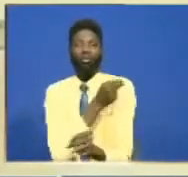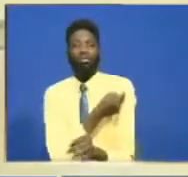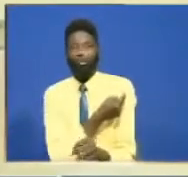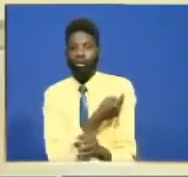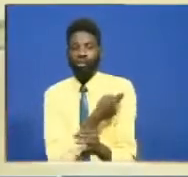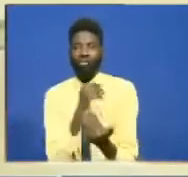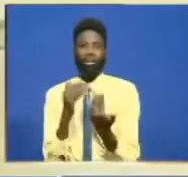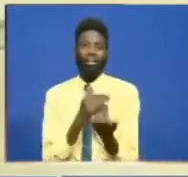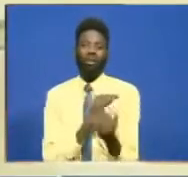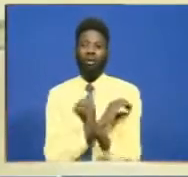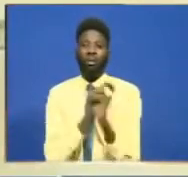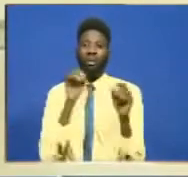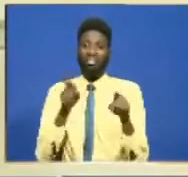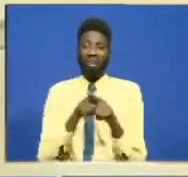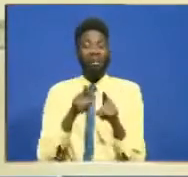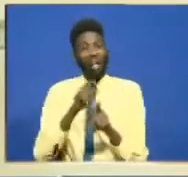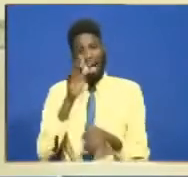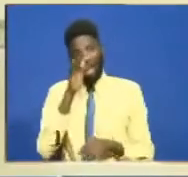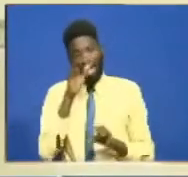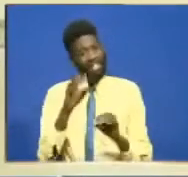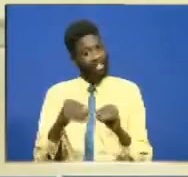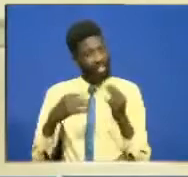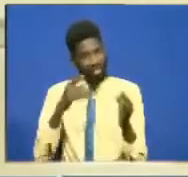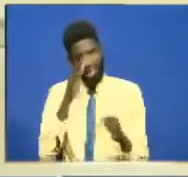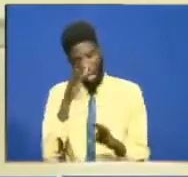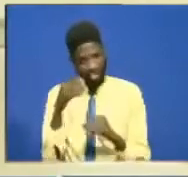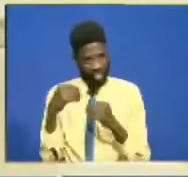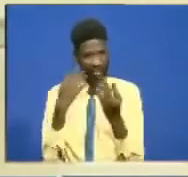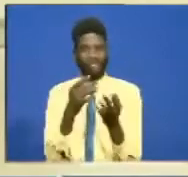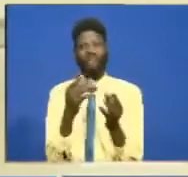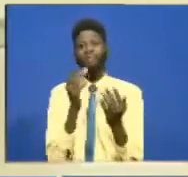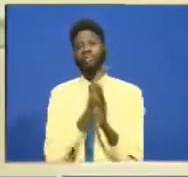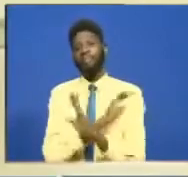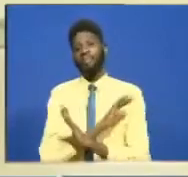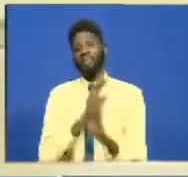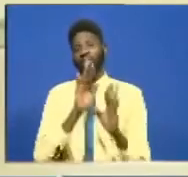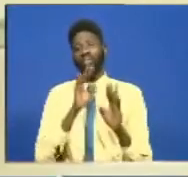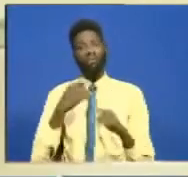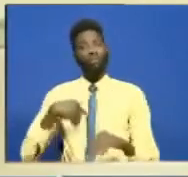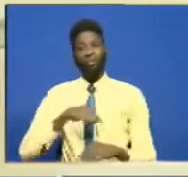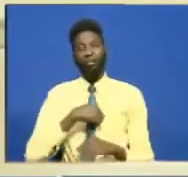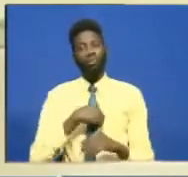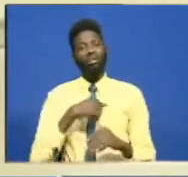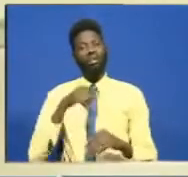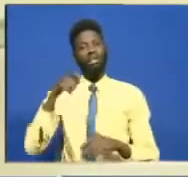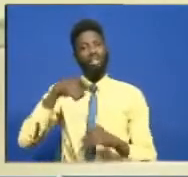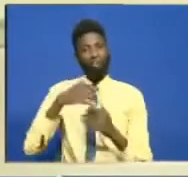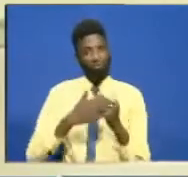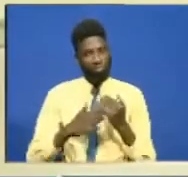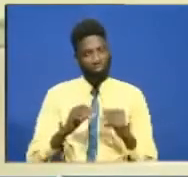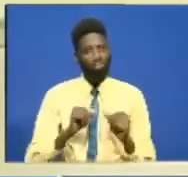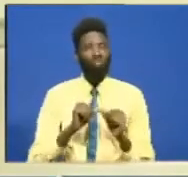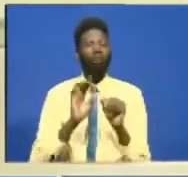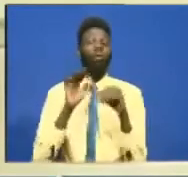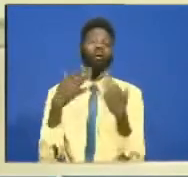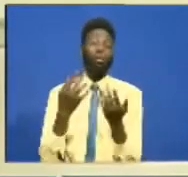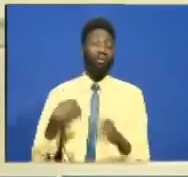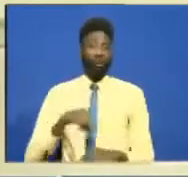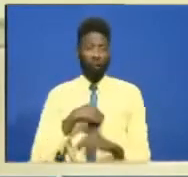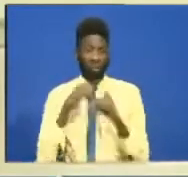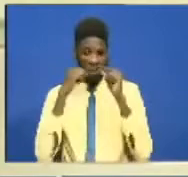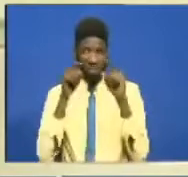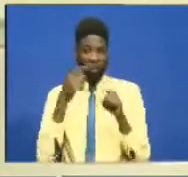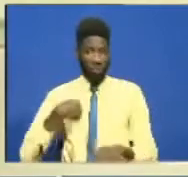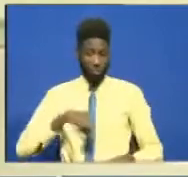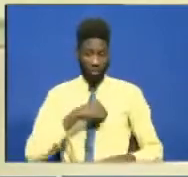continue lying to him and misguiding him on how we need to move on. We are saying we as the healthcare workers and the